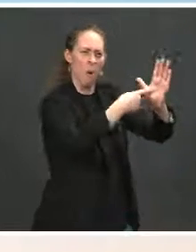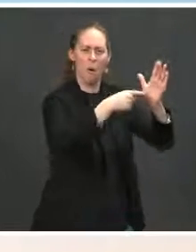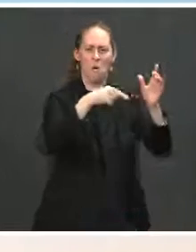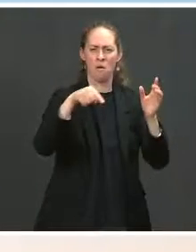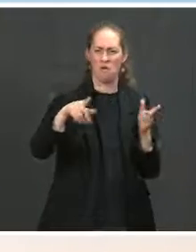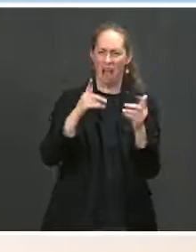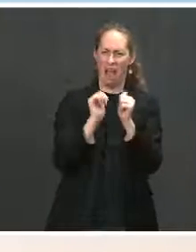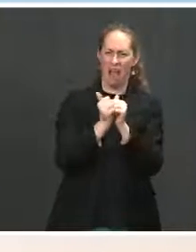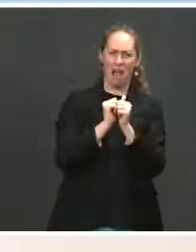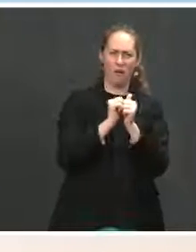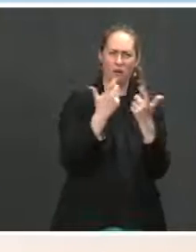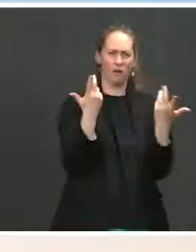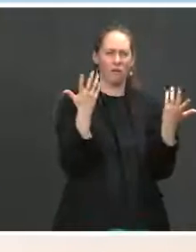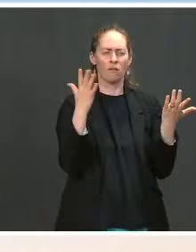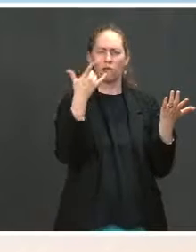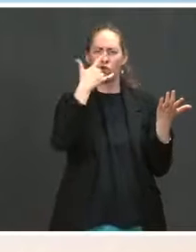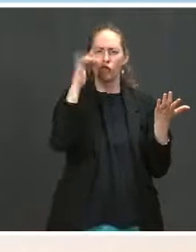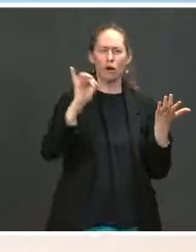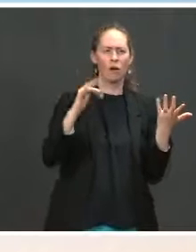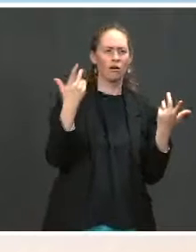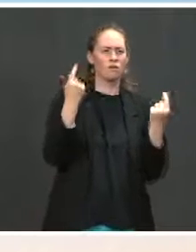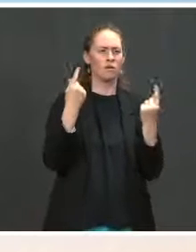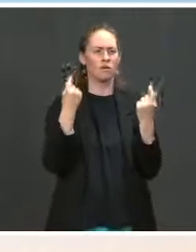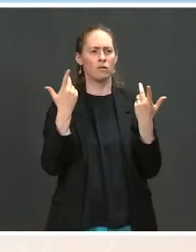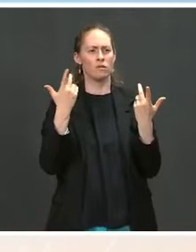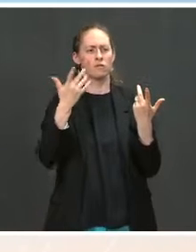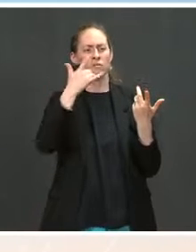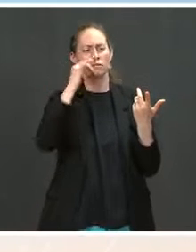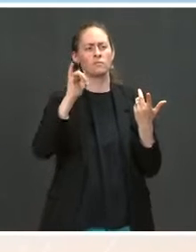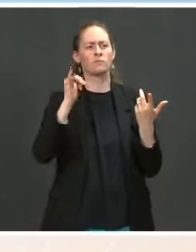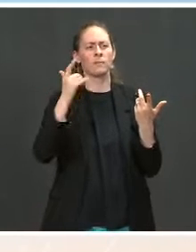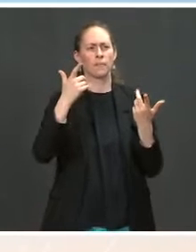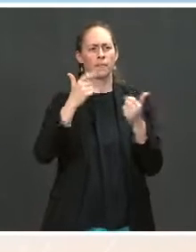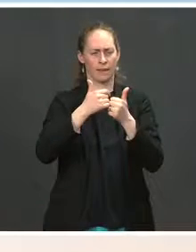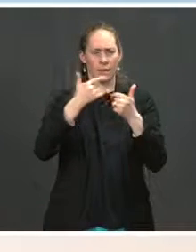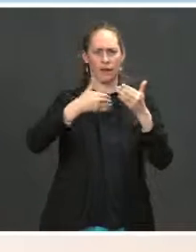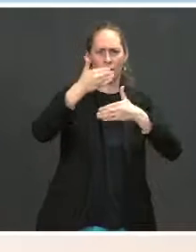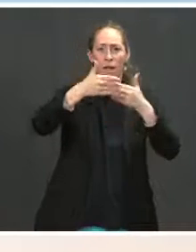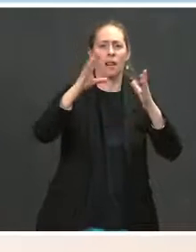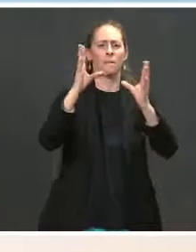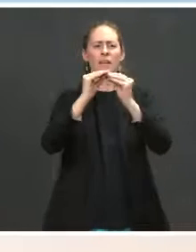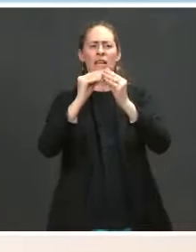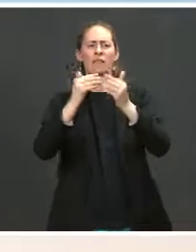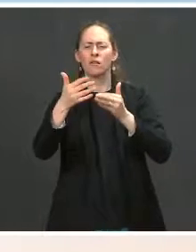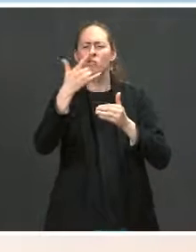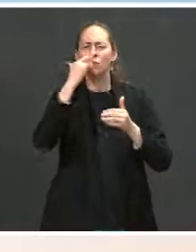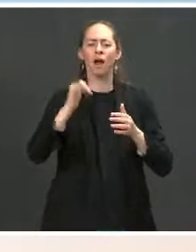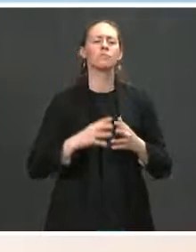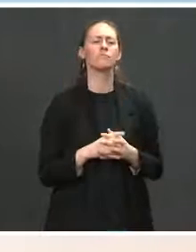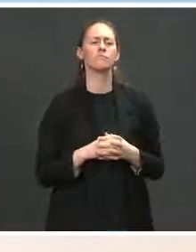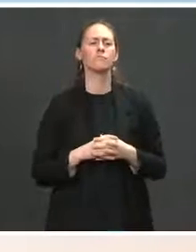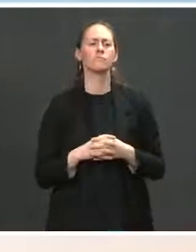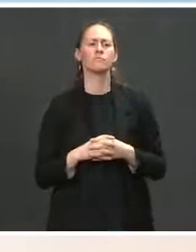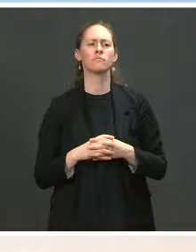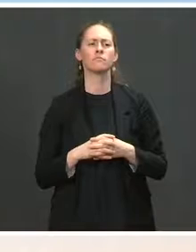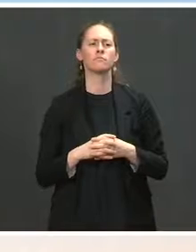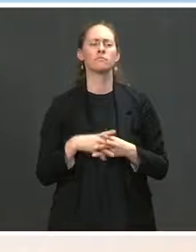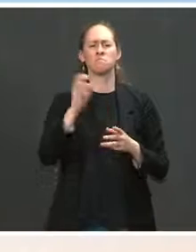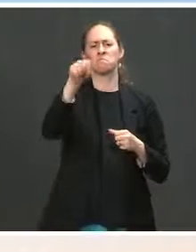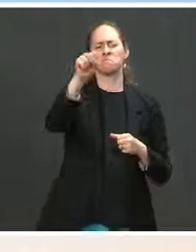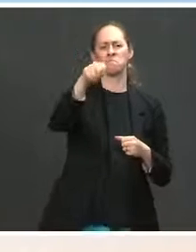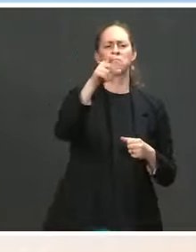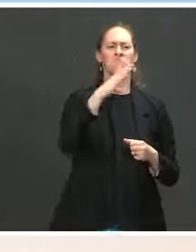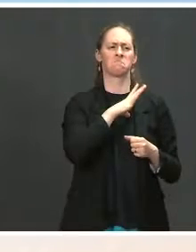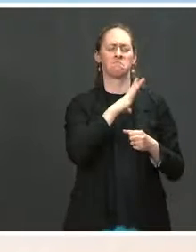next steps forward from it would be Sure. coming out of it? Well, I think, a couple of things. One, we've